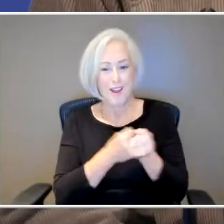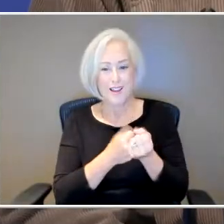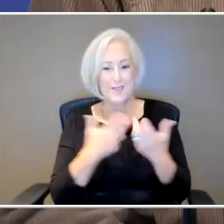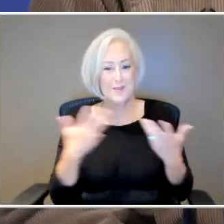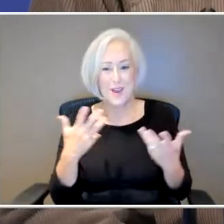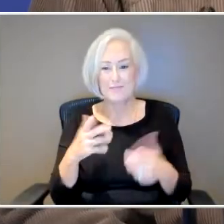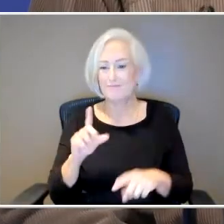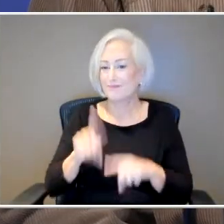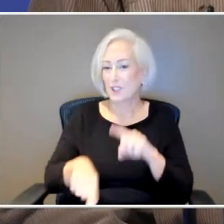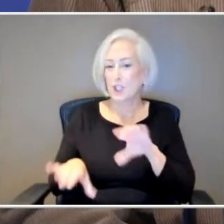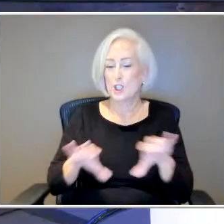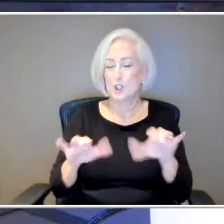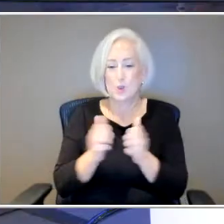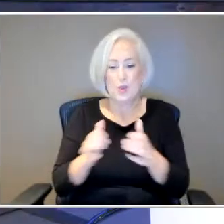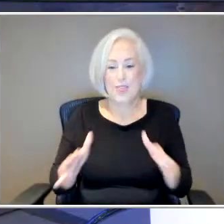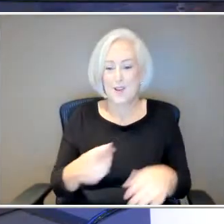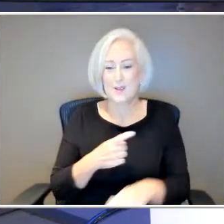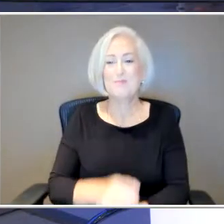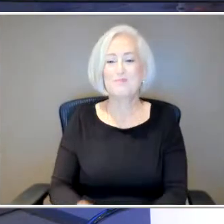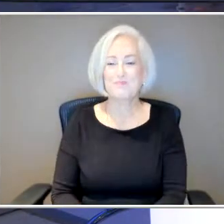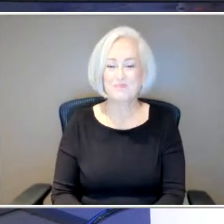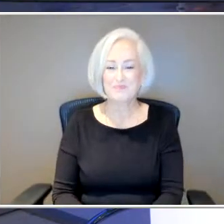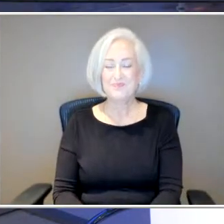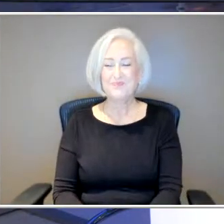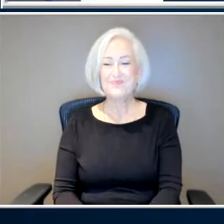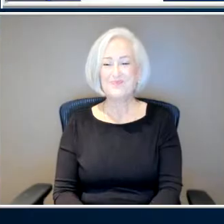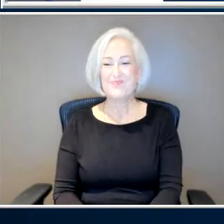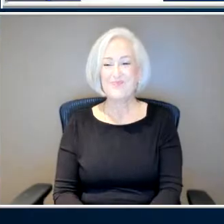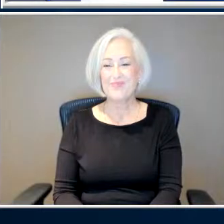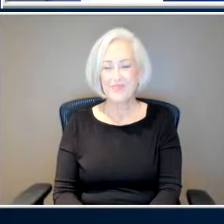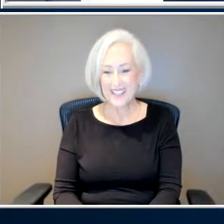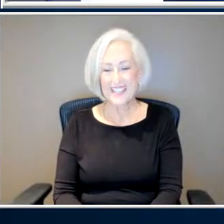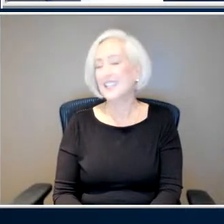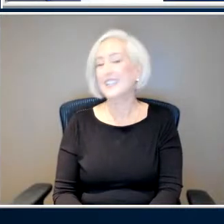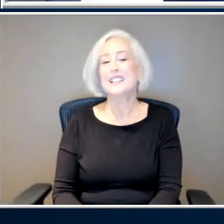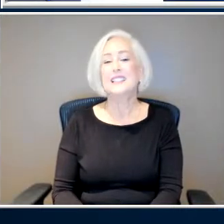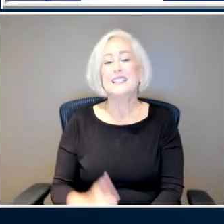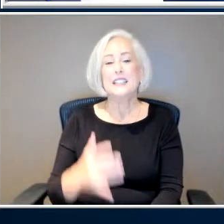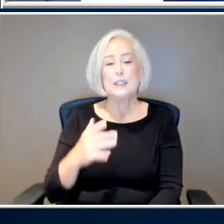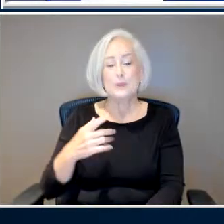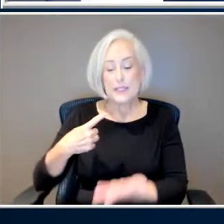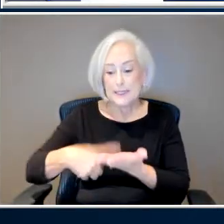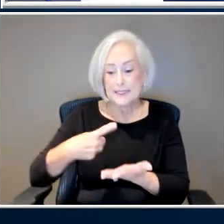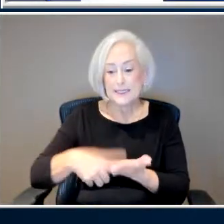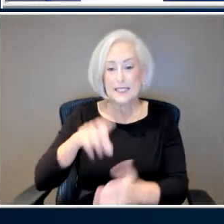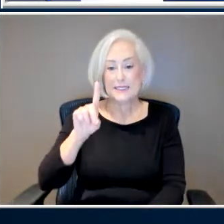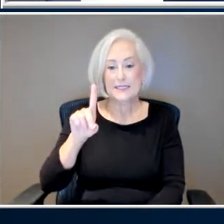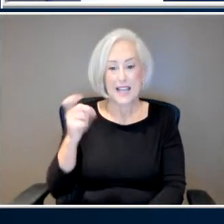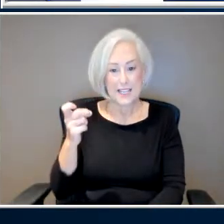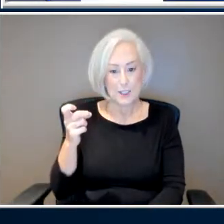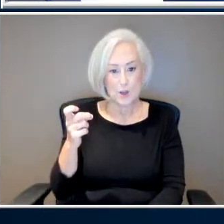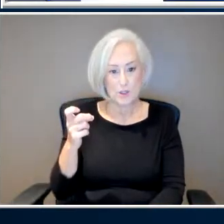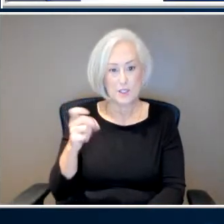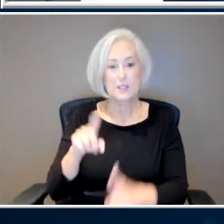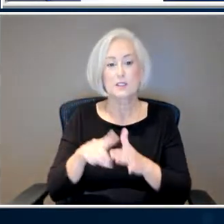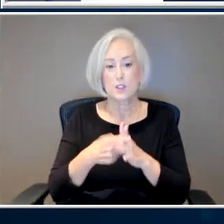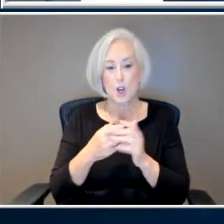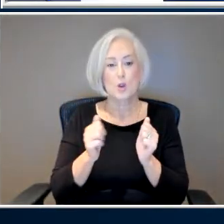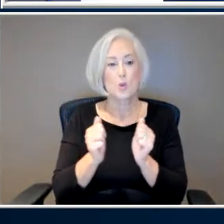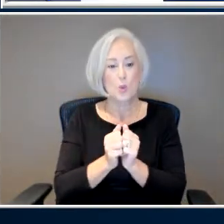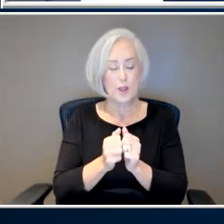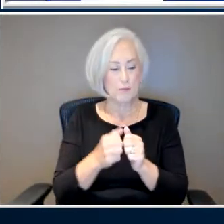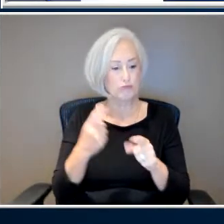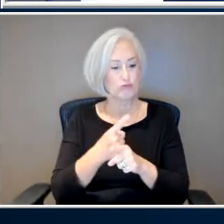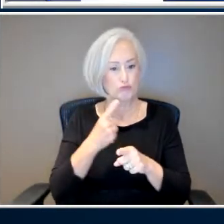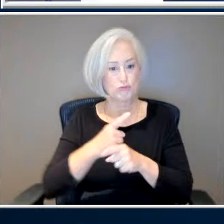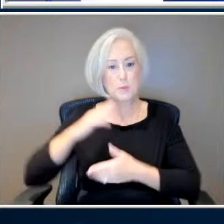Yeah. him. I want to weave Dr. O'Day in here as well when we talk about the diagnosis. It started with your regular mammogram, which is amazing. You